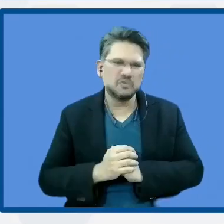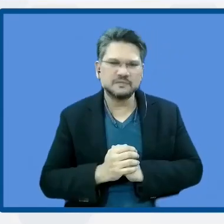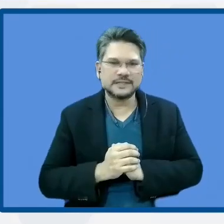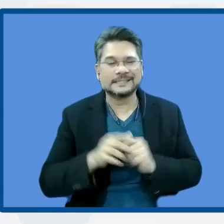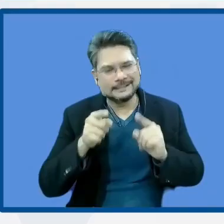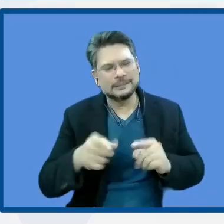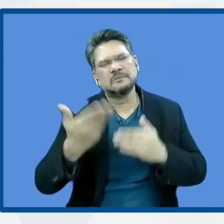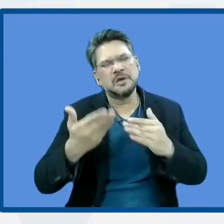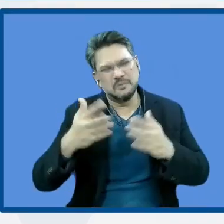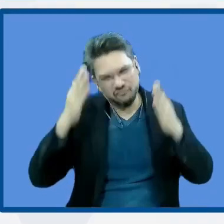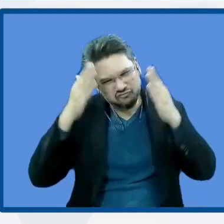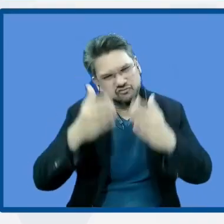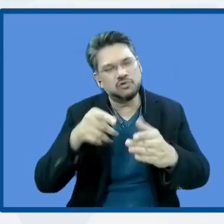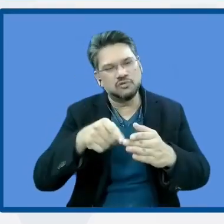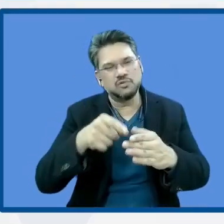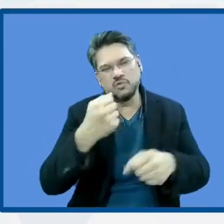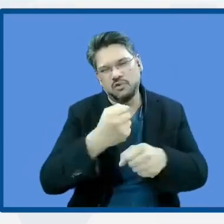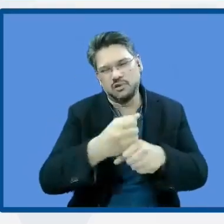future. That's all.